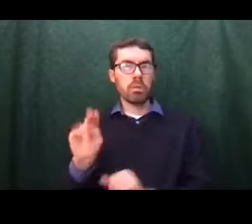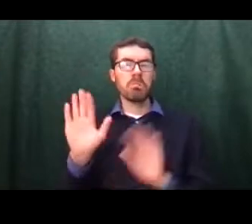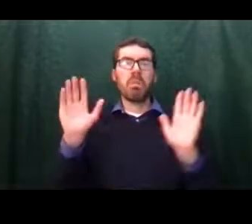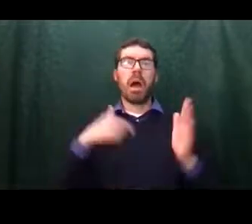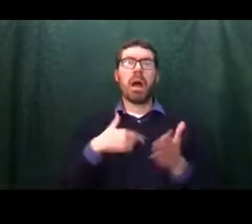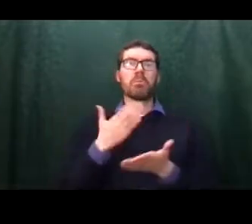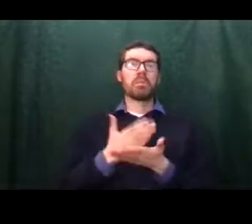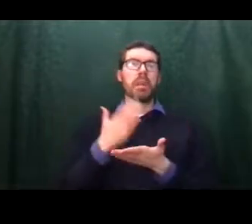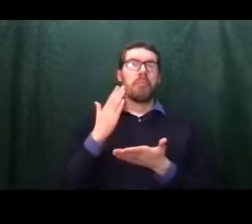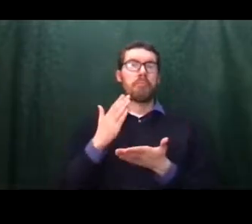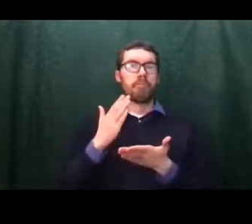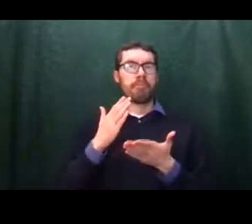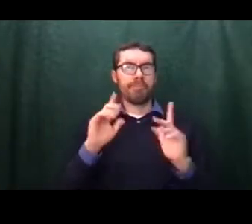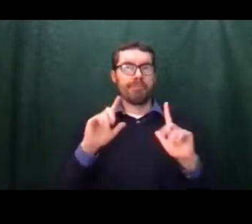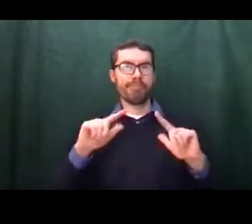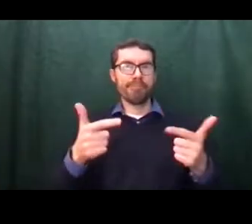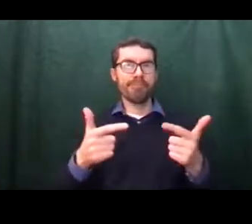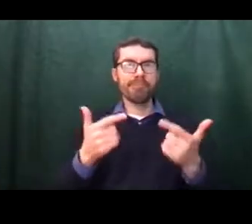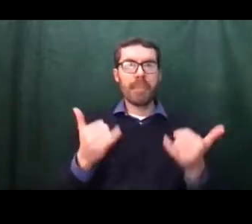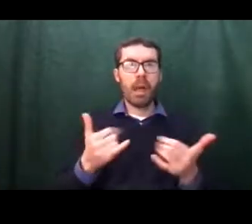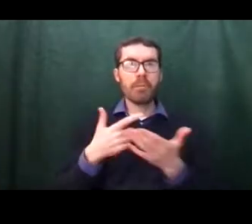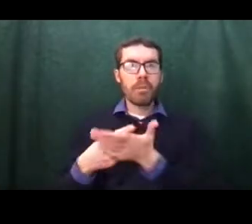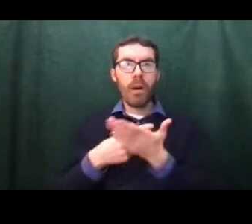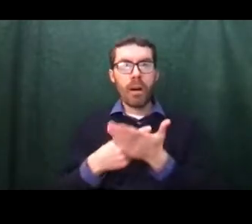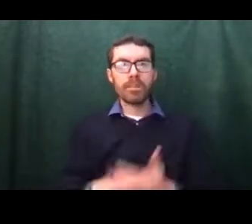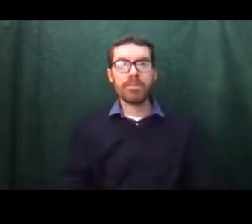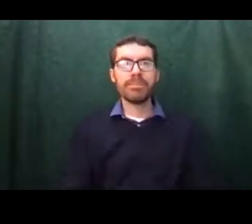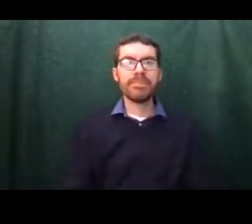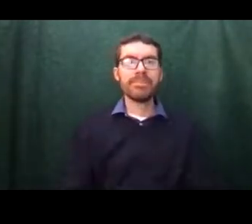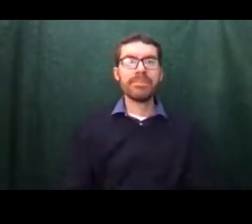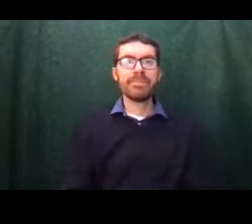there and say, let's talk.